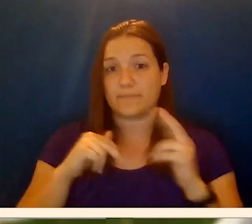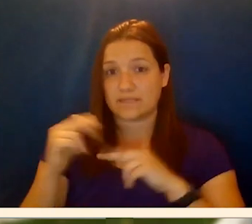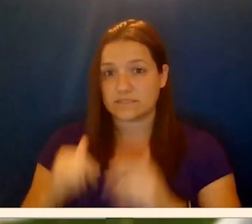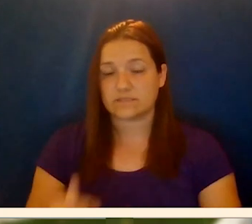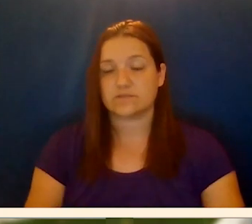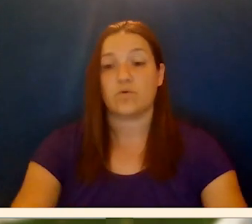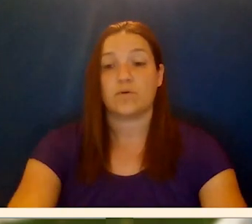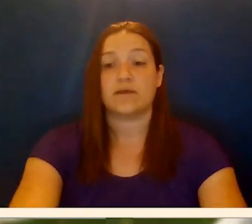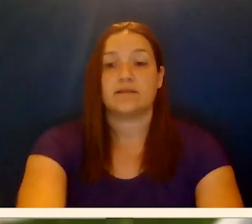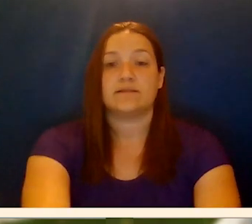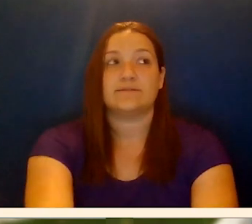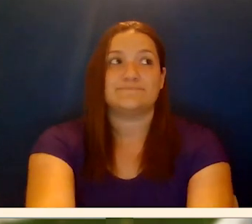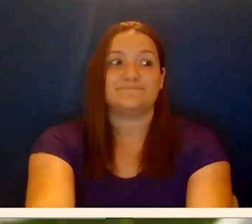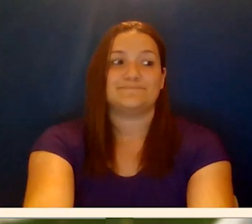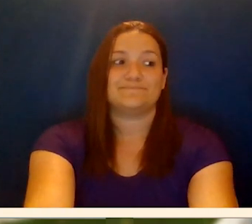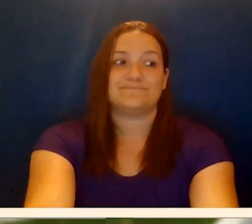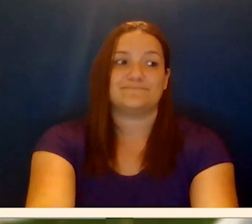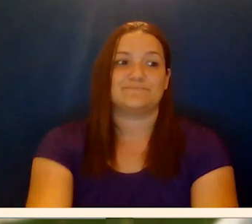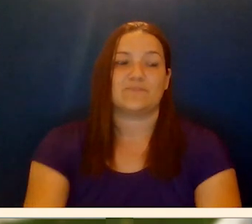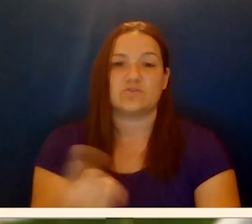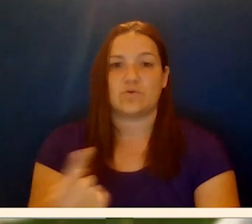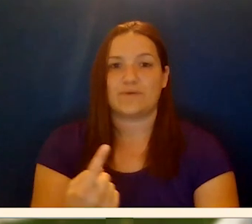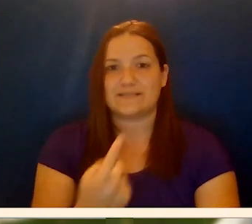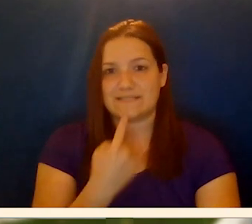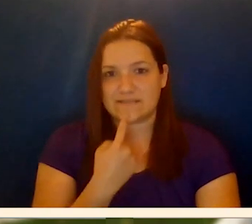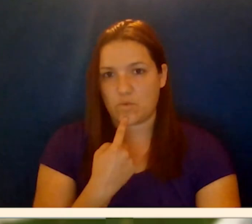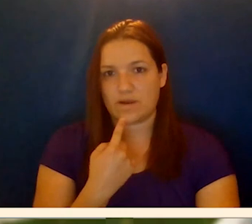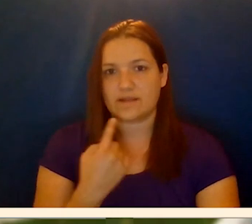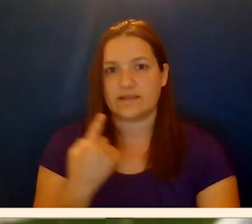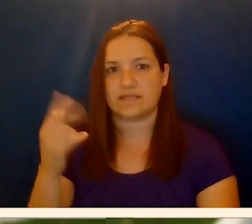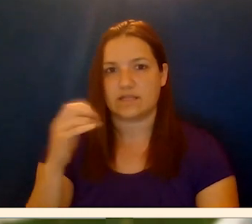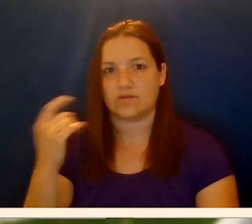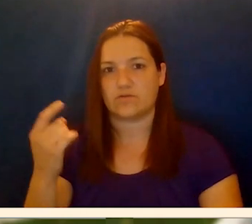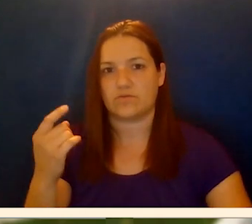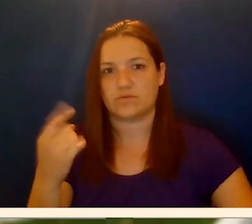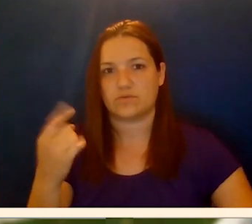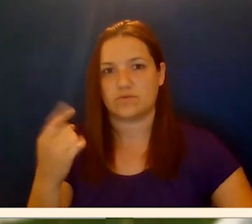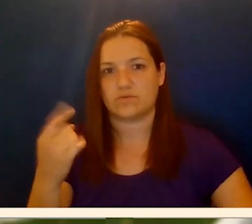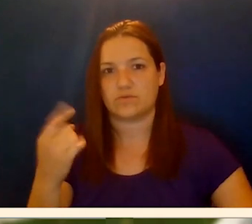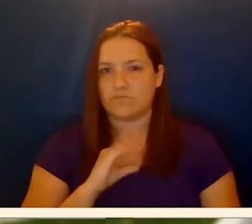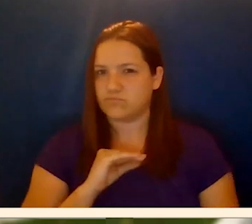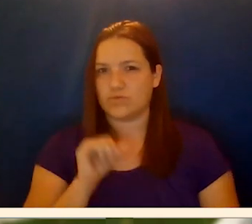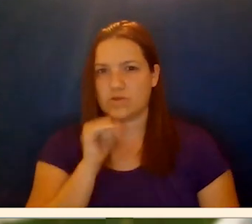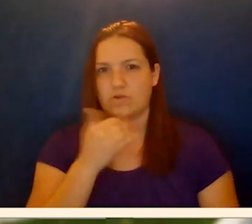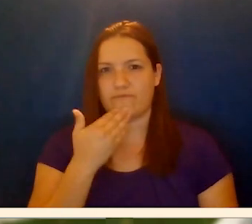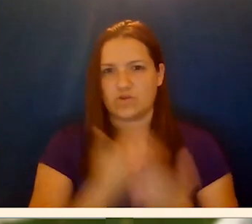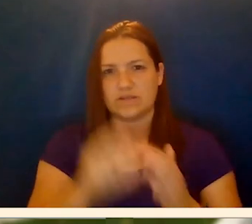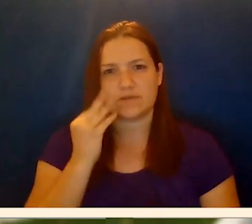it's always disappointing to hear when we let somebody down, when they don't have a good experience,